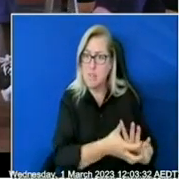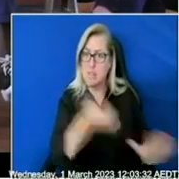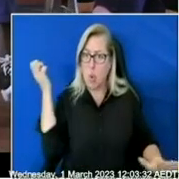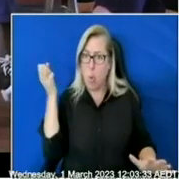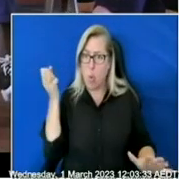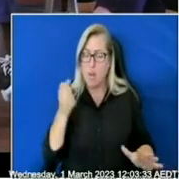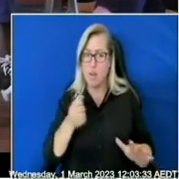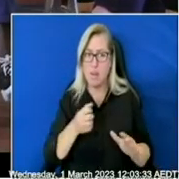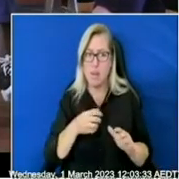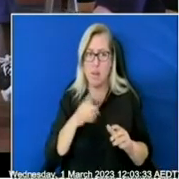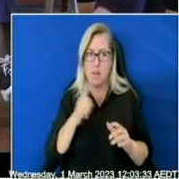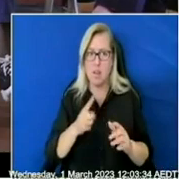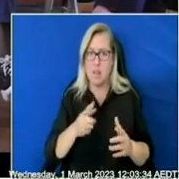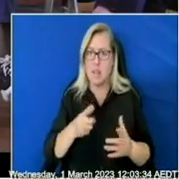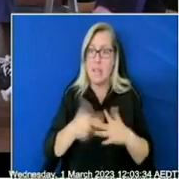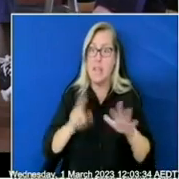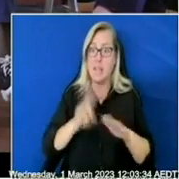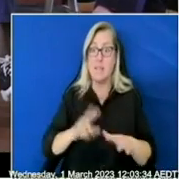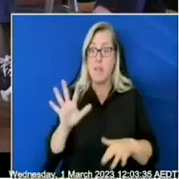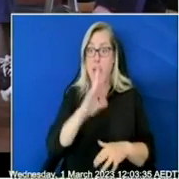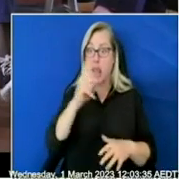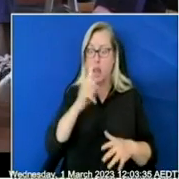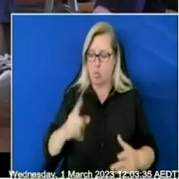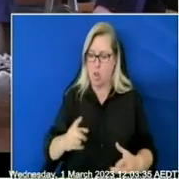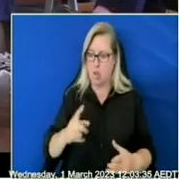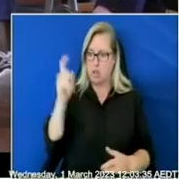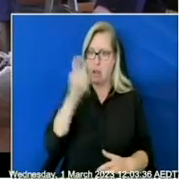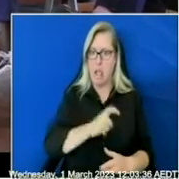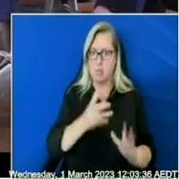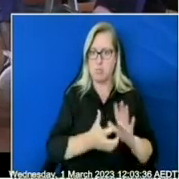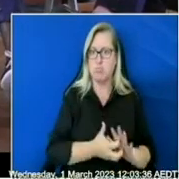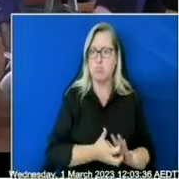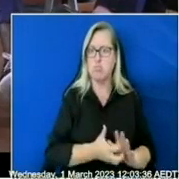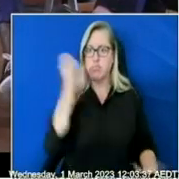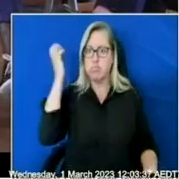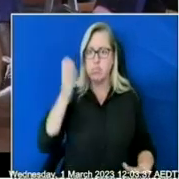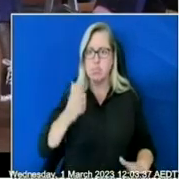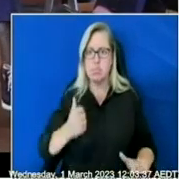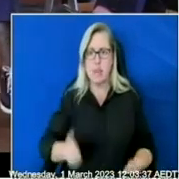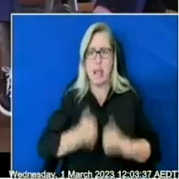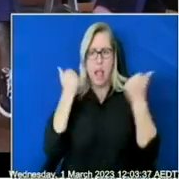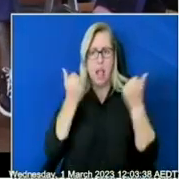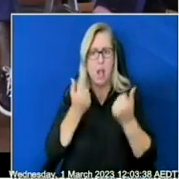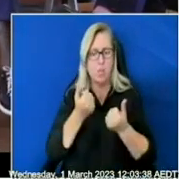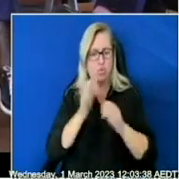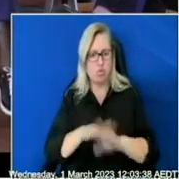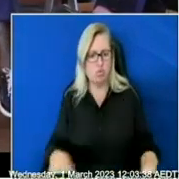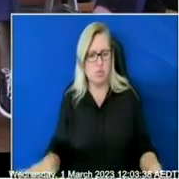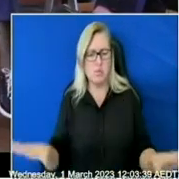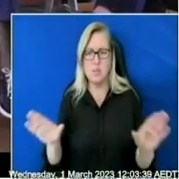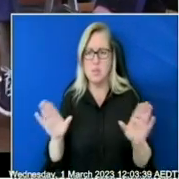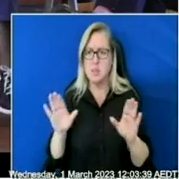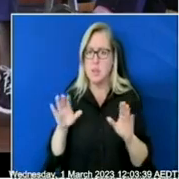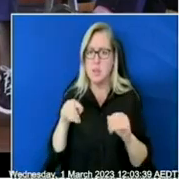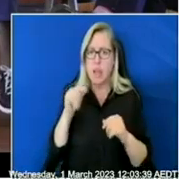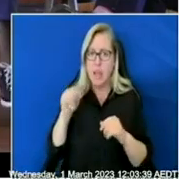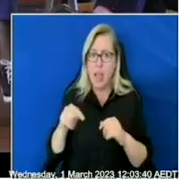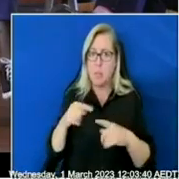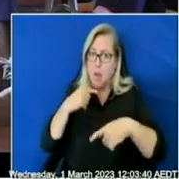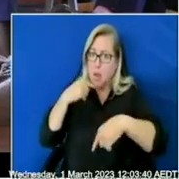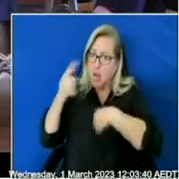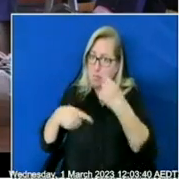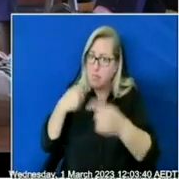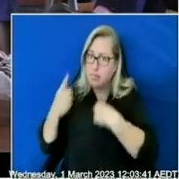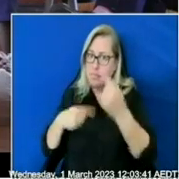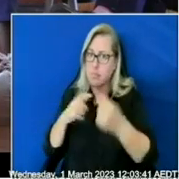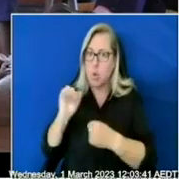them, you know, yeah. Just like that, gone. They want that minute gone. And just telling the story is powerful, but it risks becoming just voyeurism